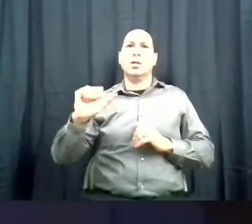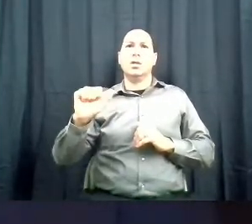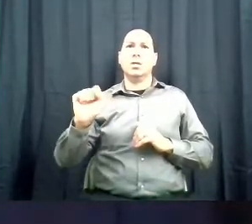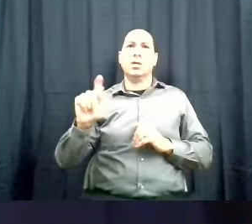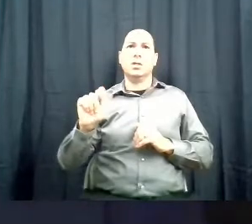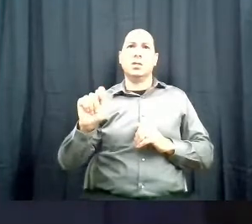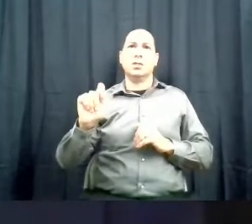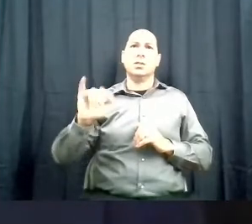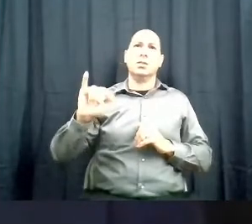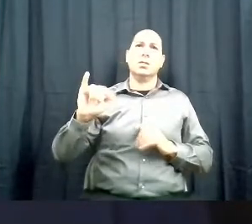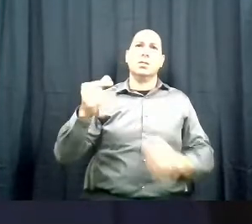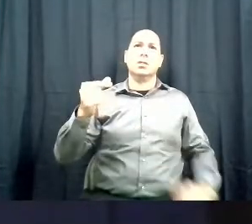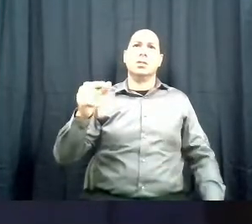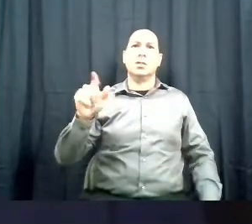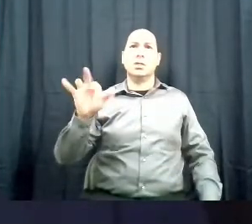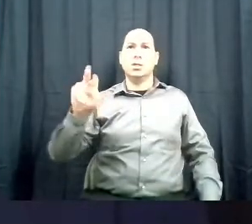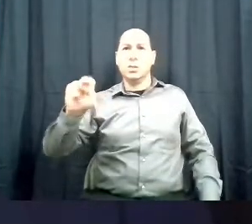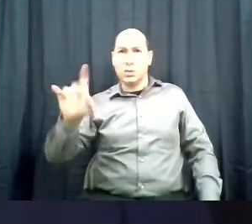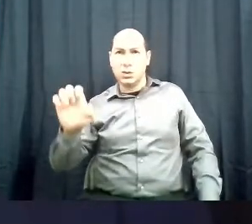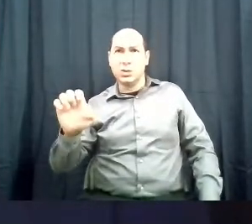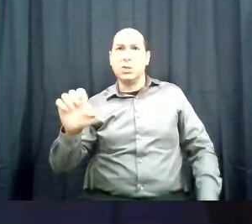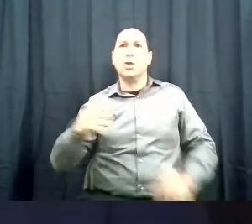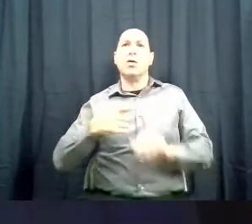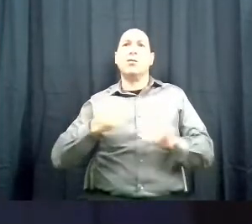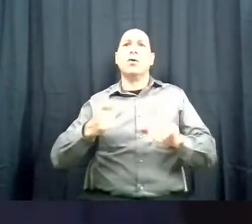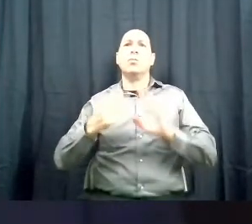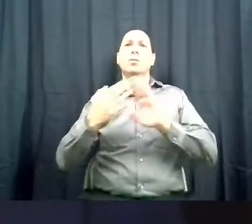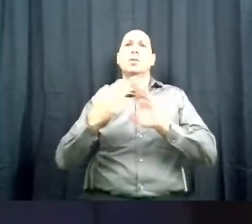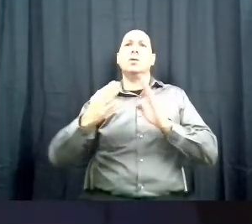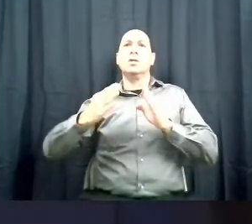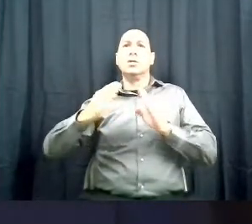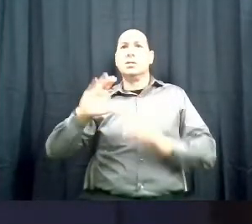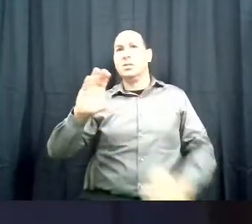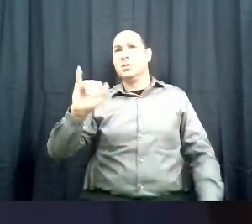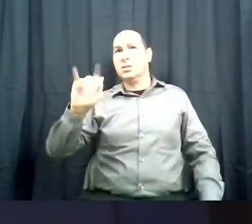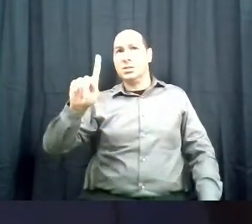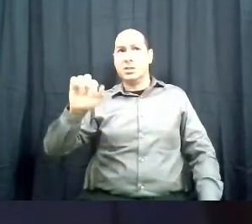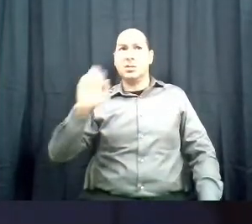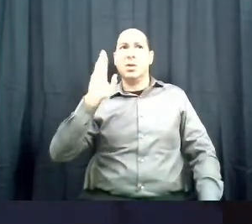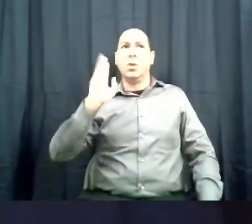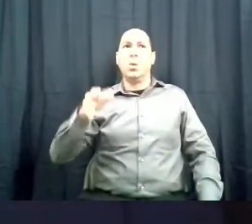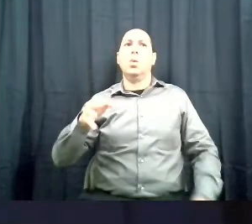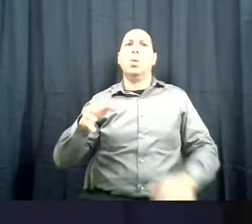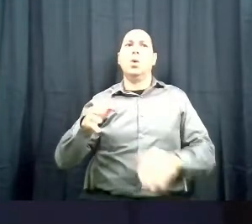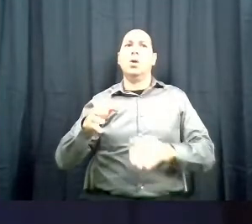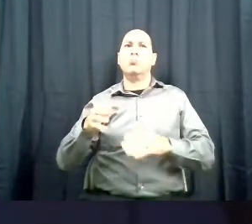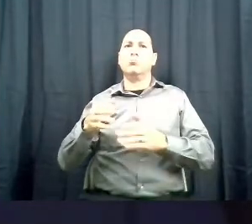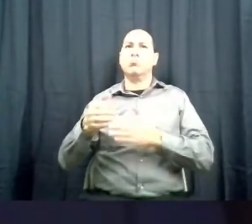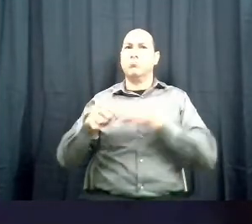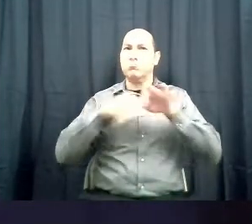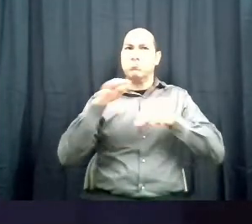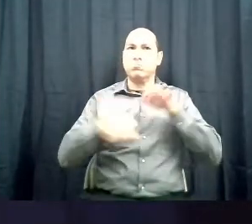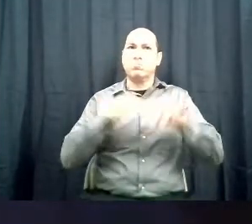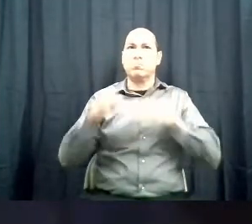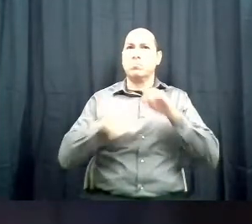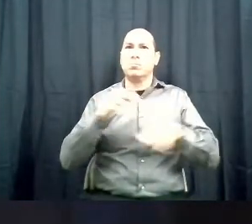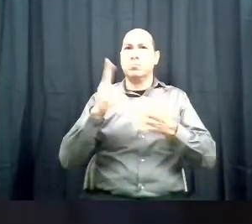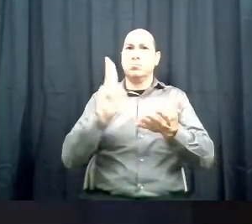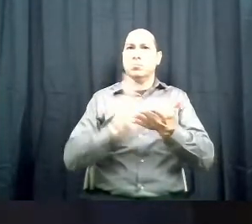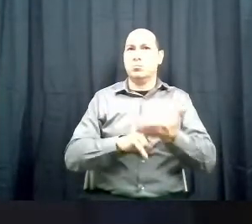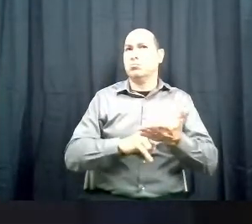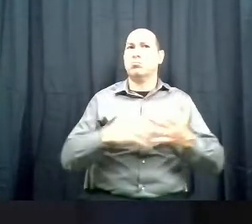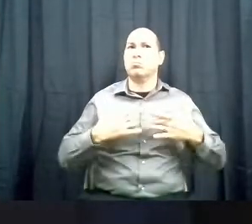be telling us about this contract and what it entails and what it is that we're being asked